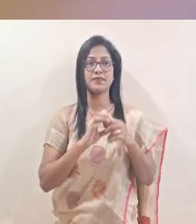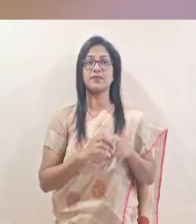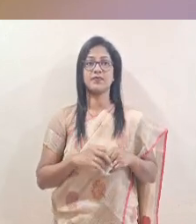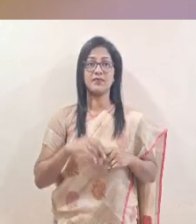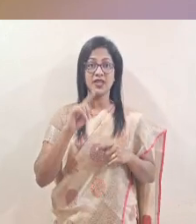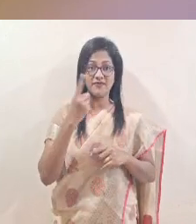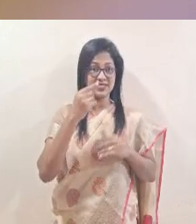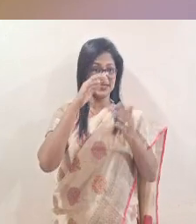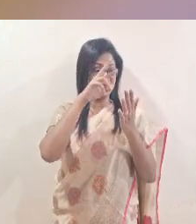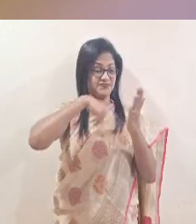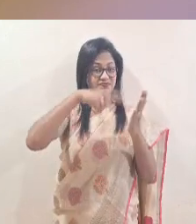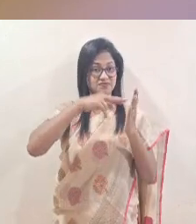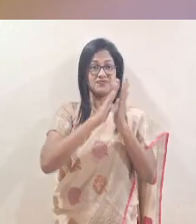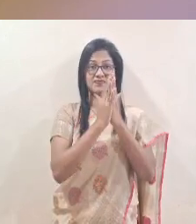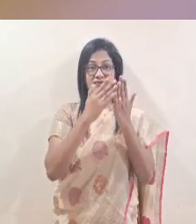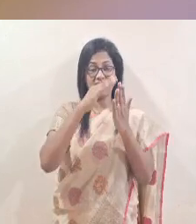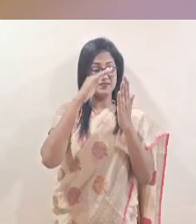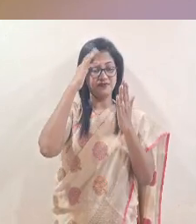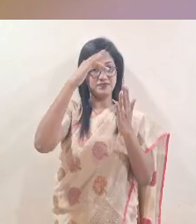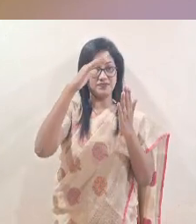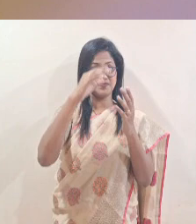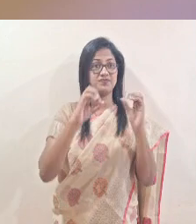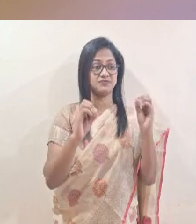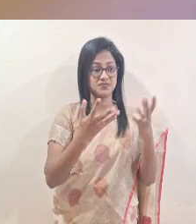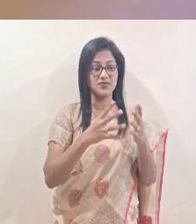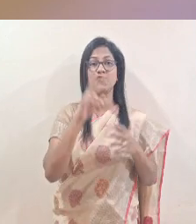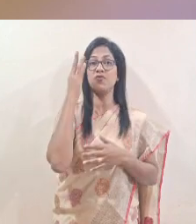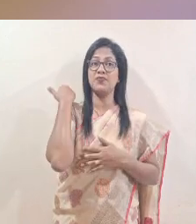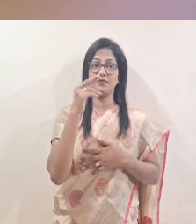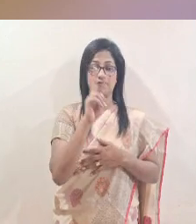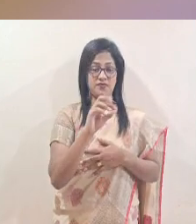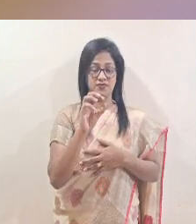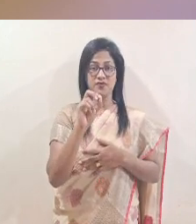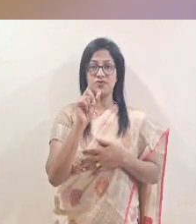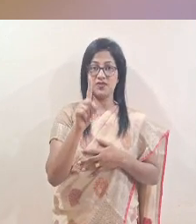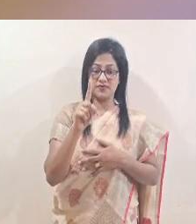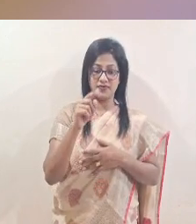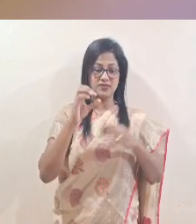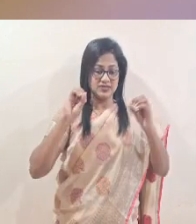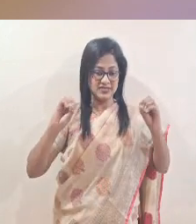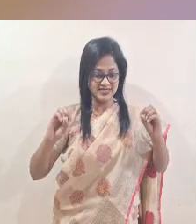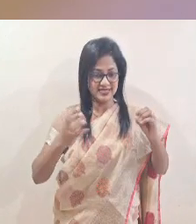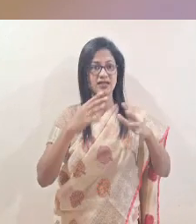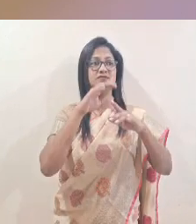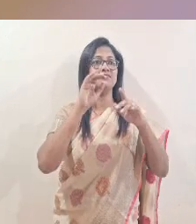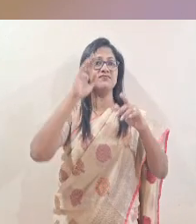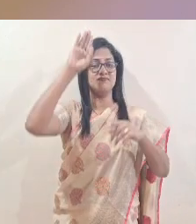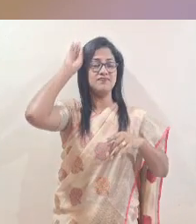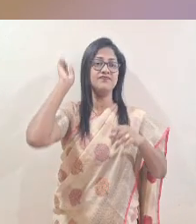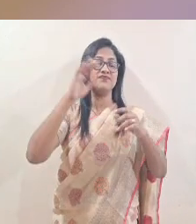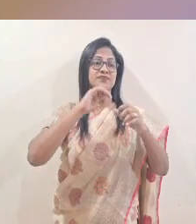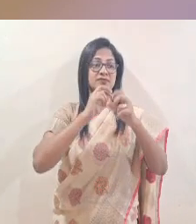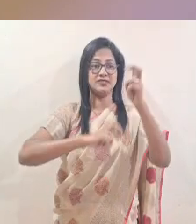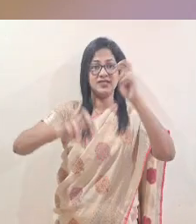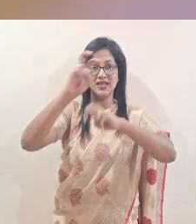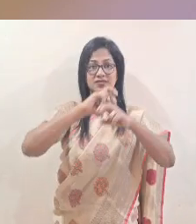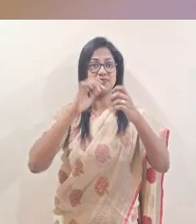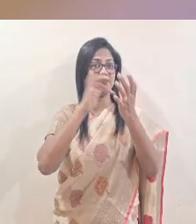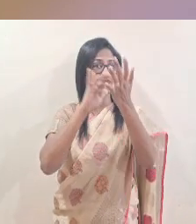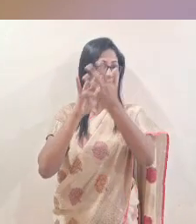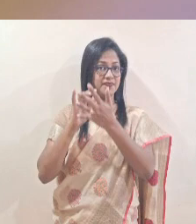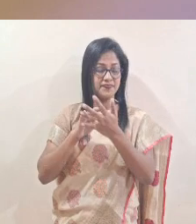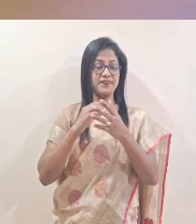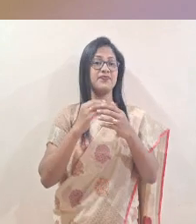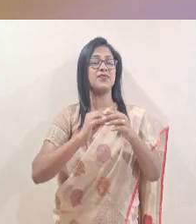So if we start from the literature, I would say that in 2001, it started about the graph theoretical indices came into picture, and transport geography